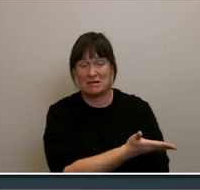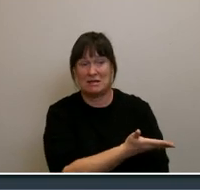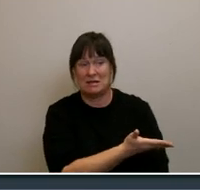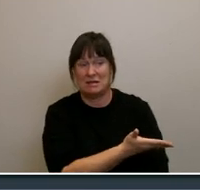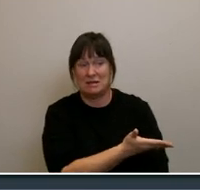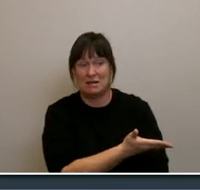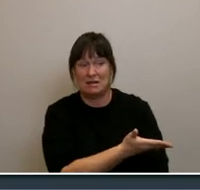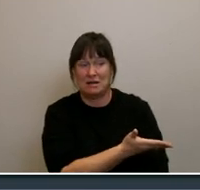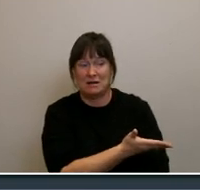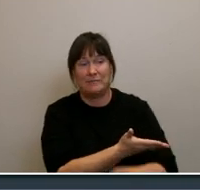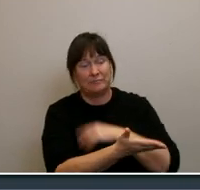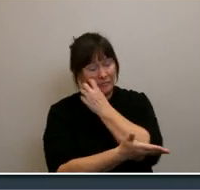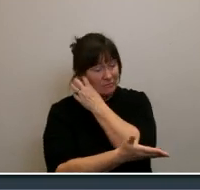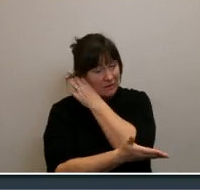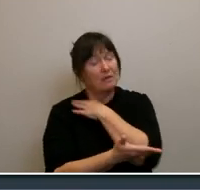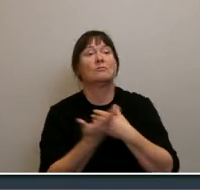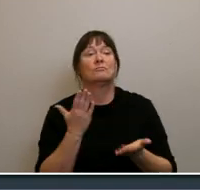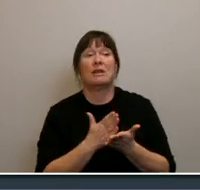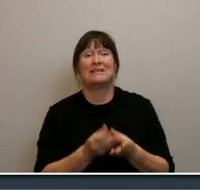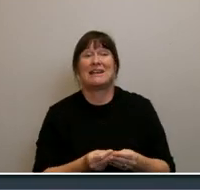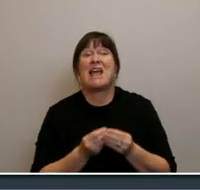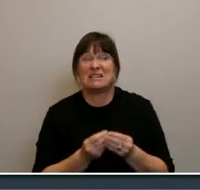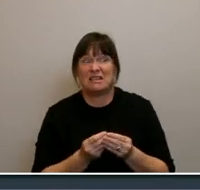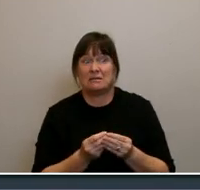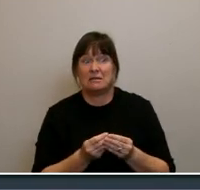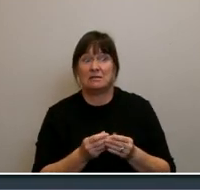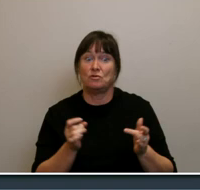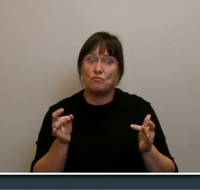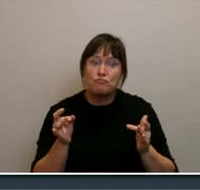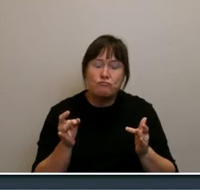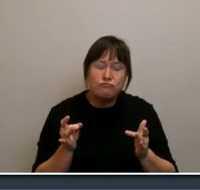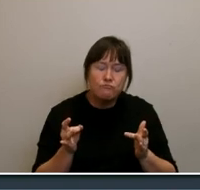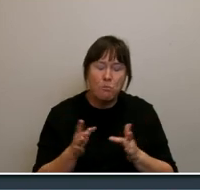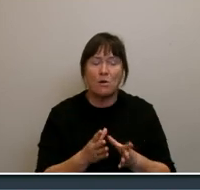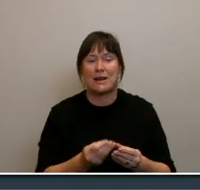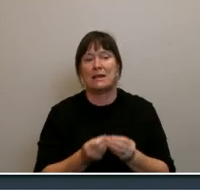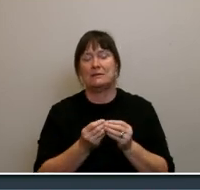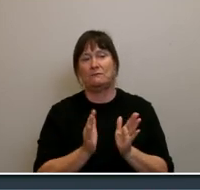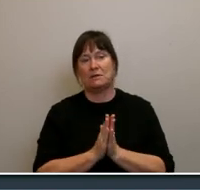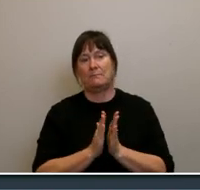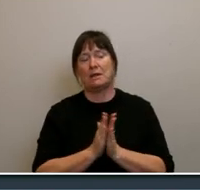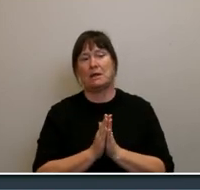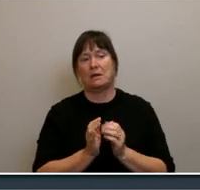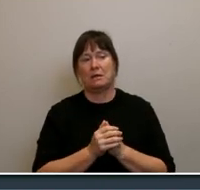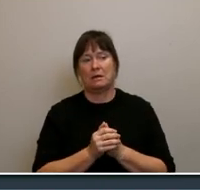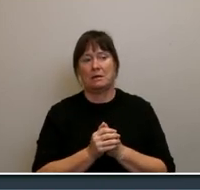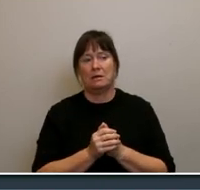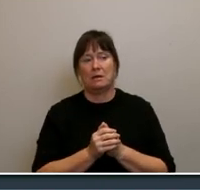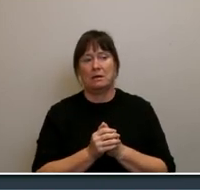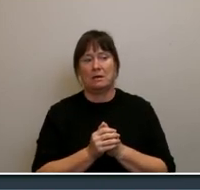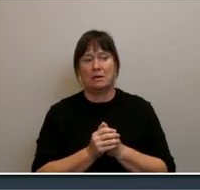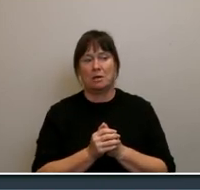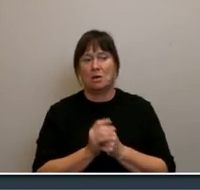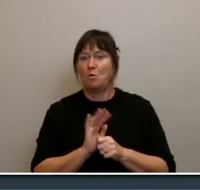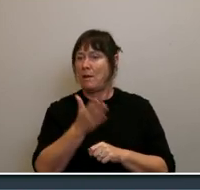it an asset, not a project. That is a very important asset for Napier. It was a once very,